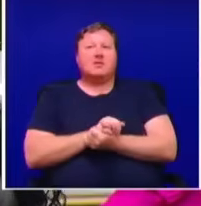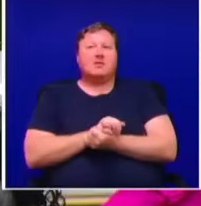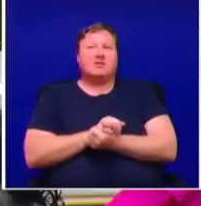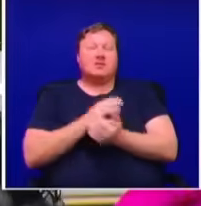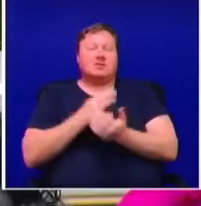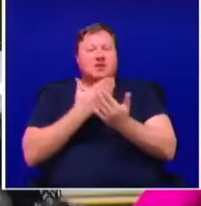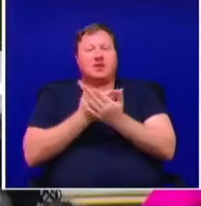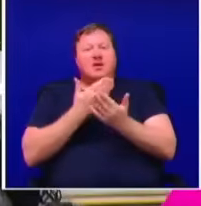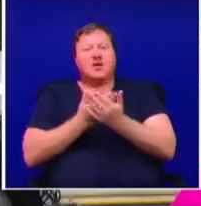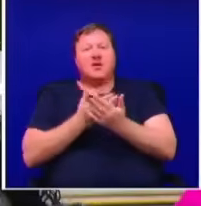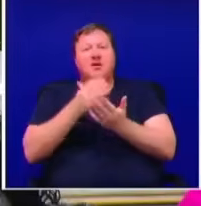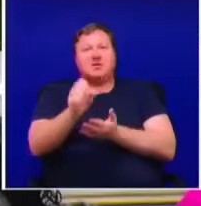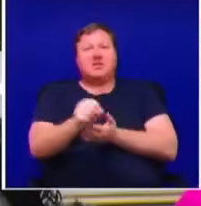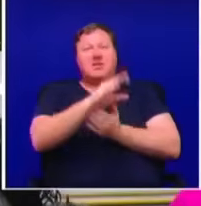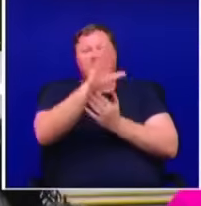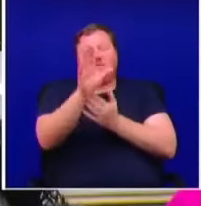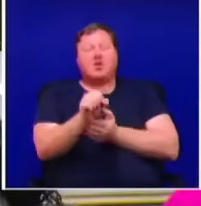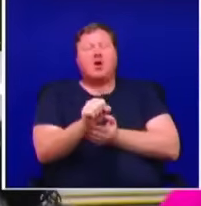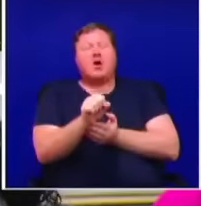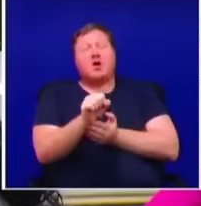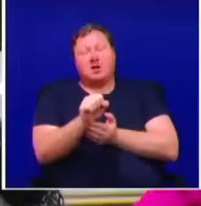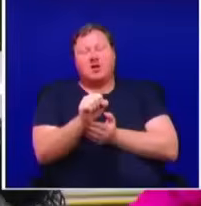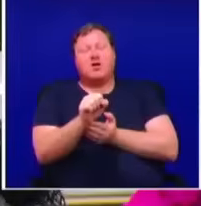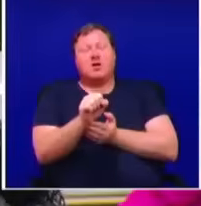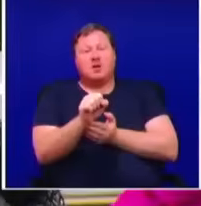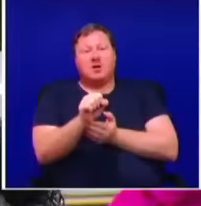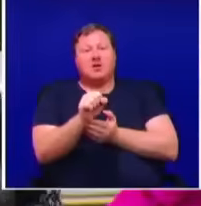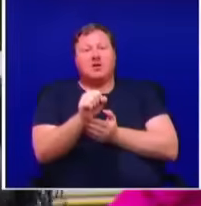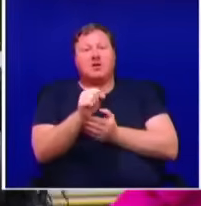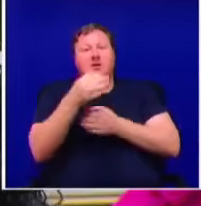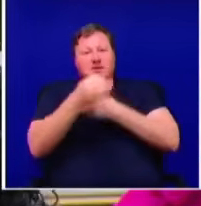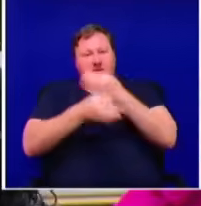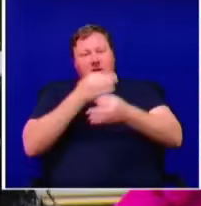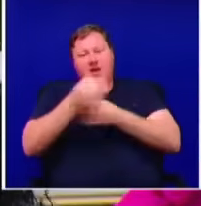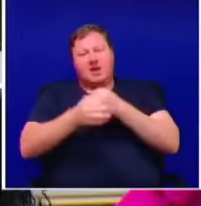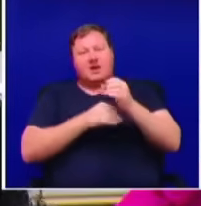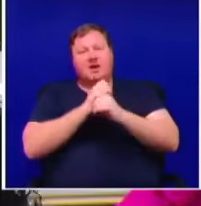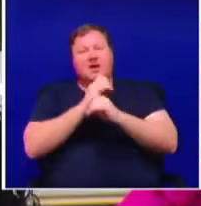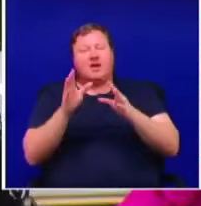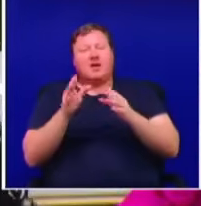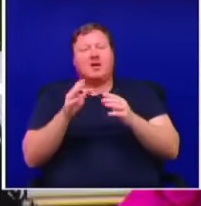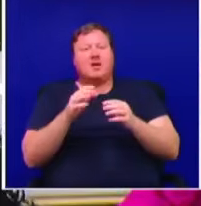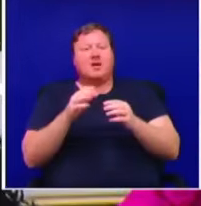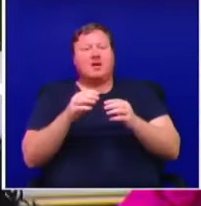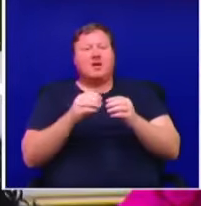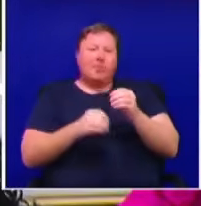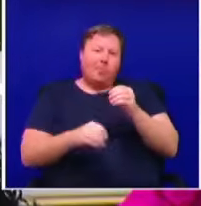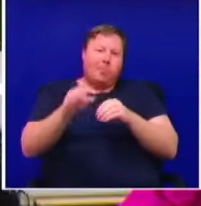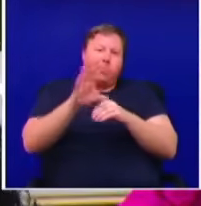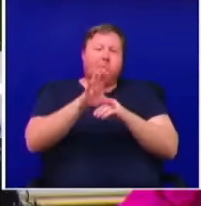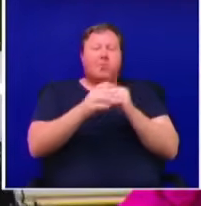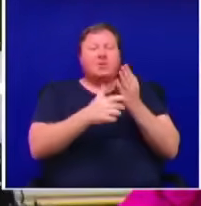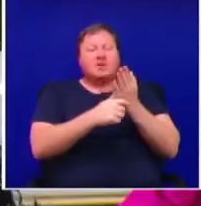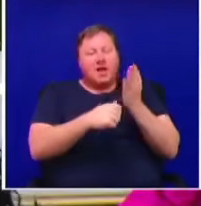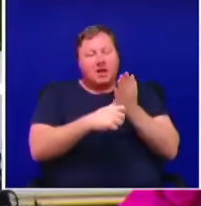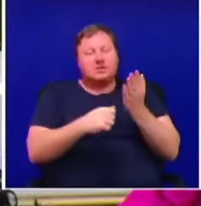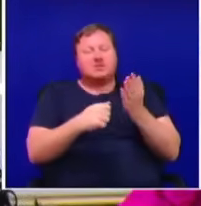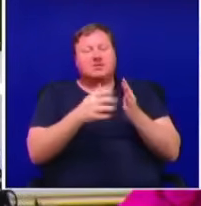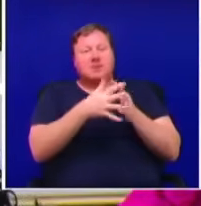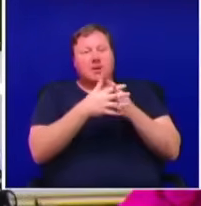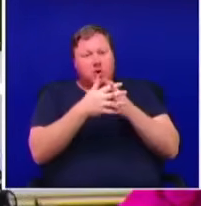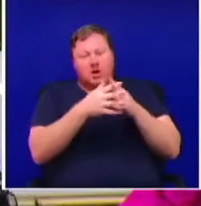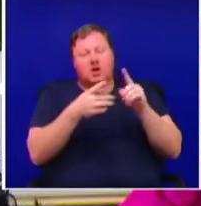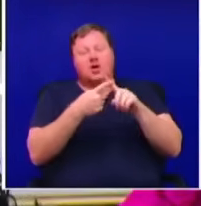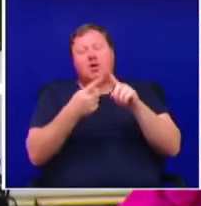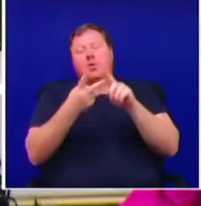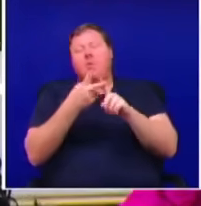to, in the light of all of these tariffs and our low GDP growth from today, whether does South Africa in fact have military cooperations with